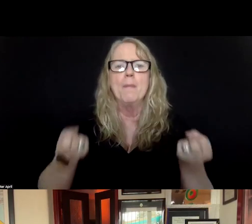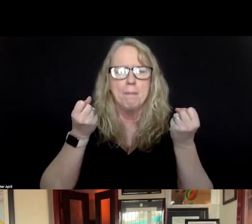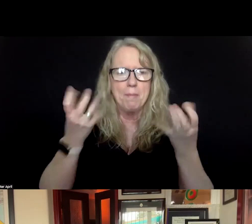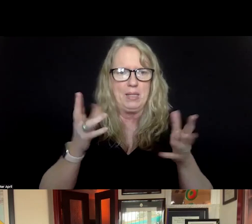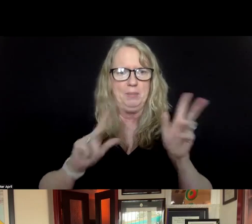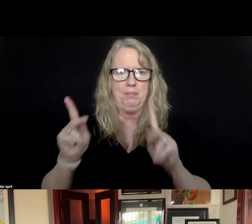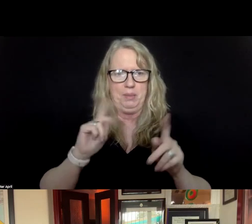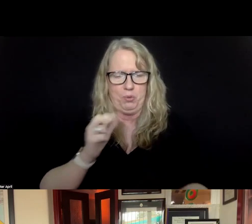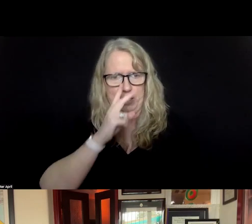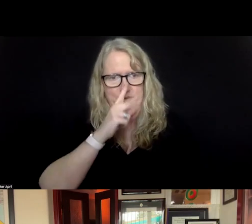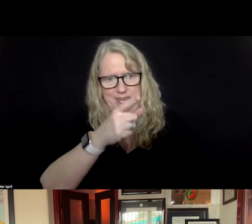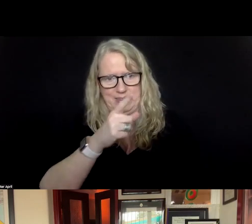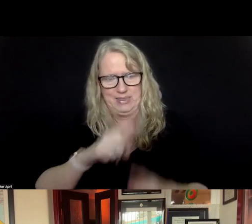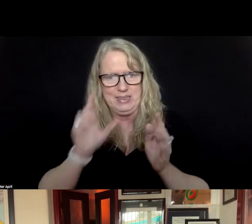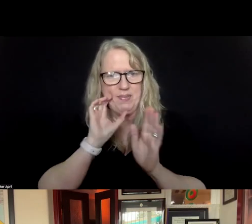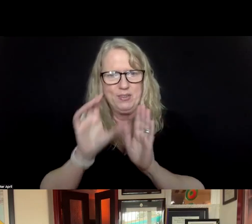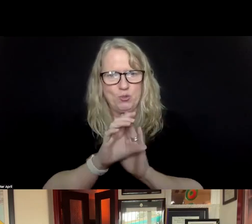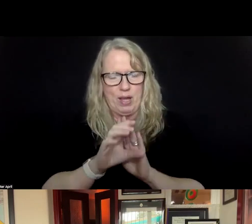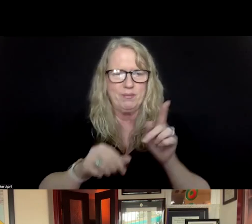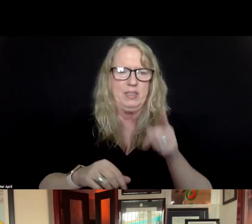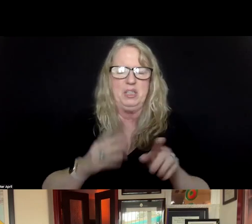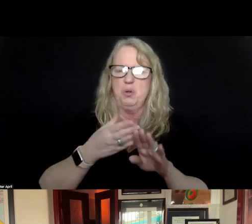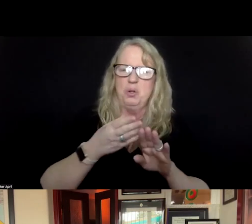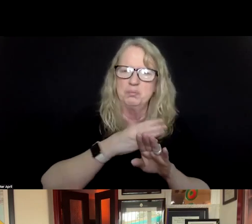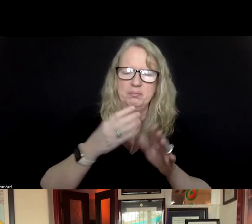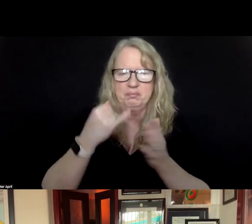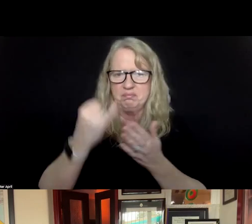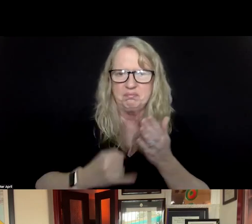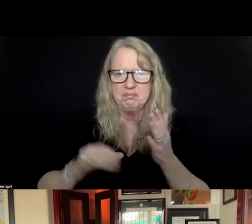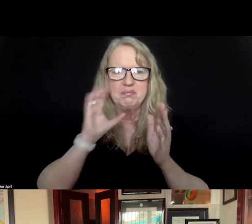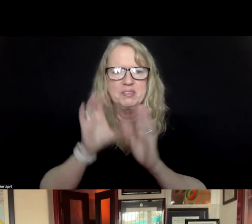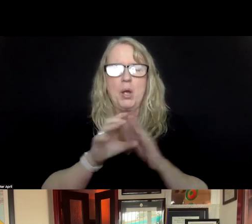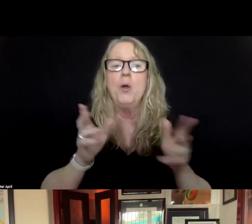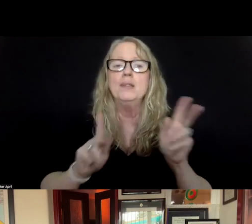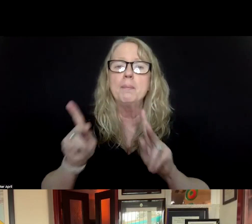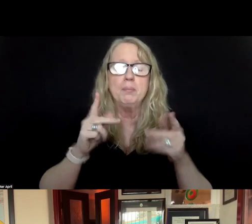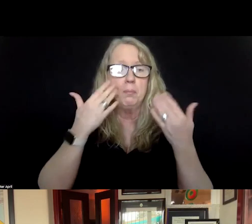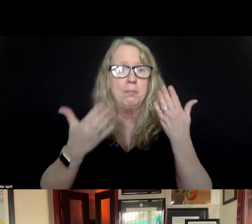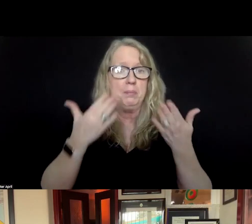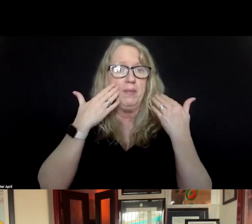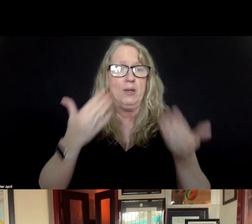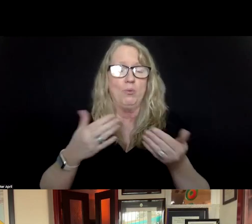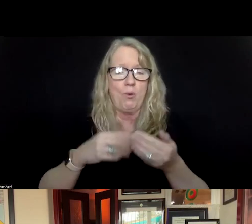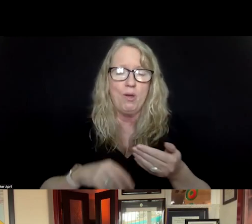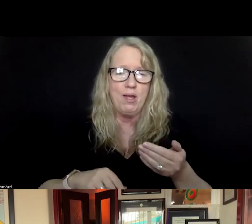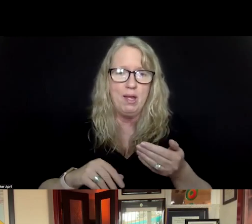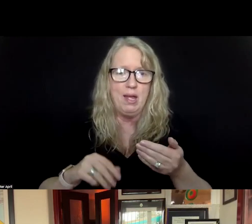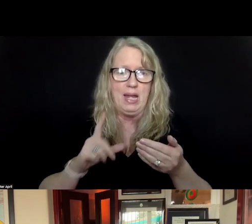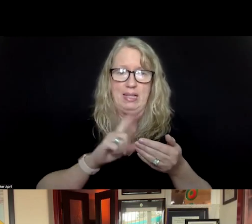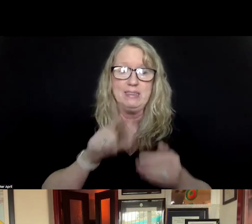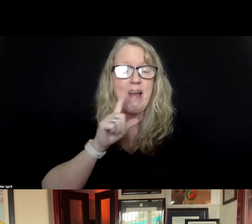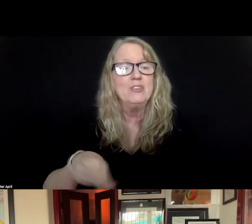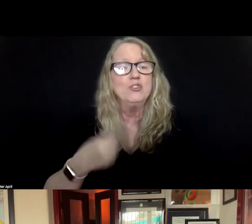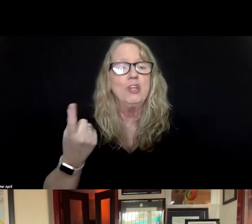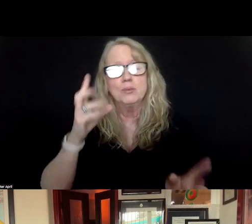this graphic or versions of it, earlier versions of it. What people may not know is that this is based on, it's not just made